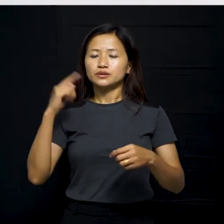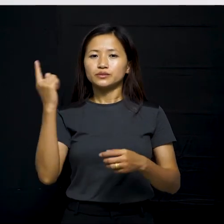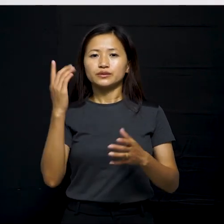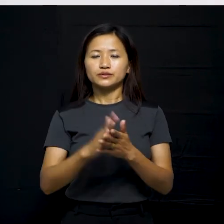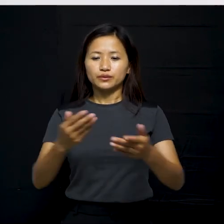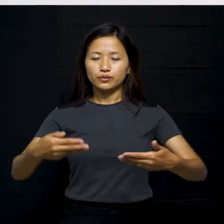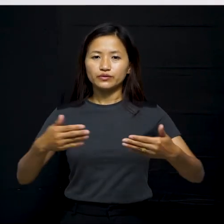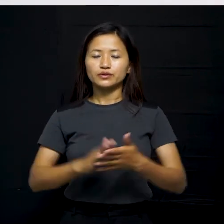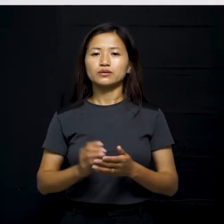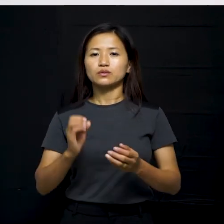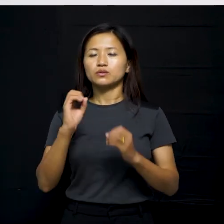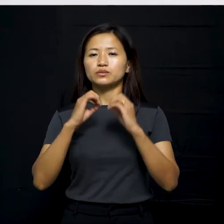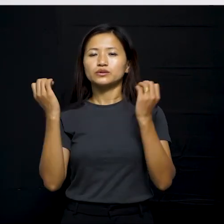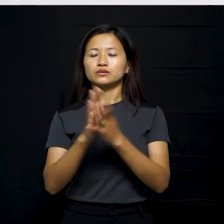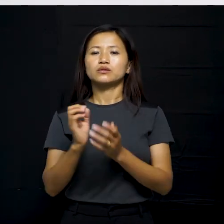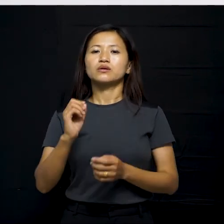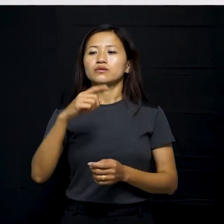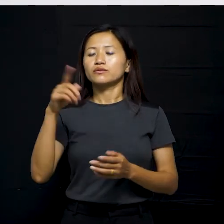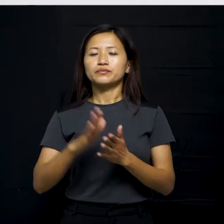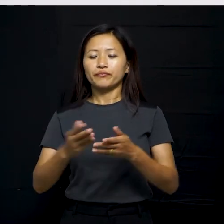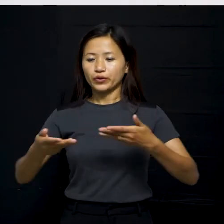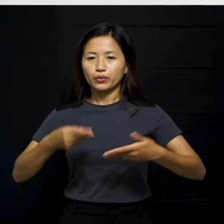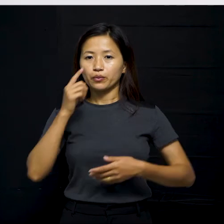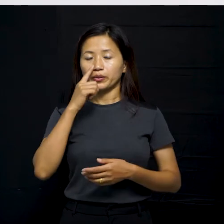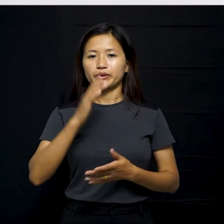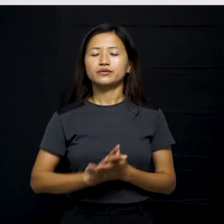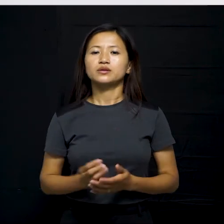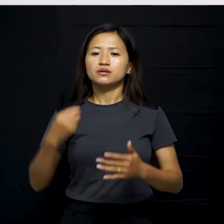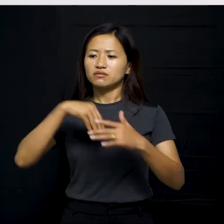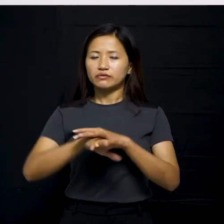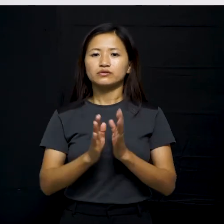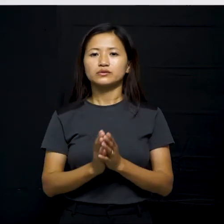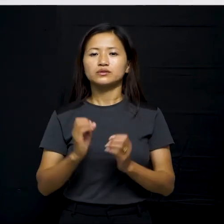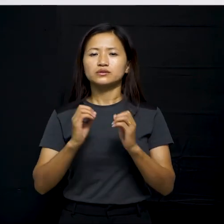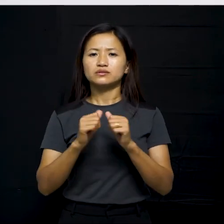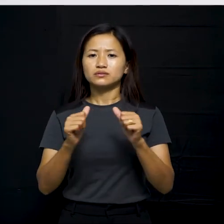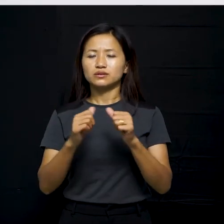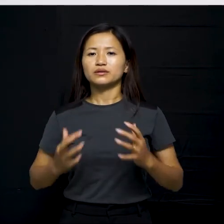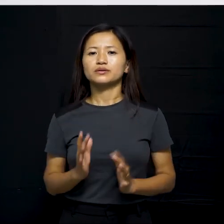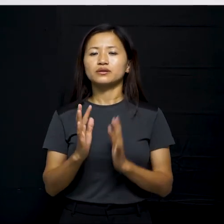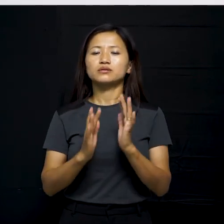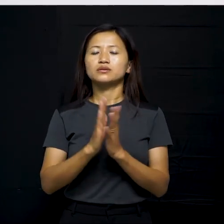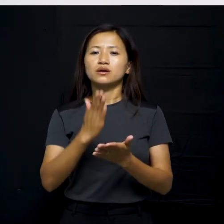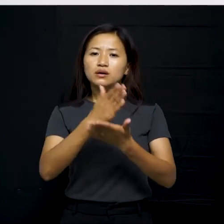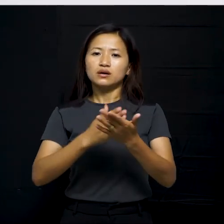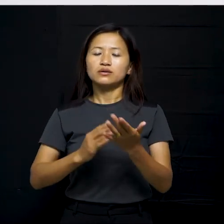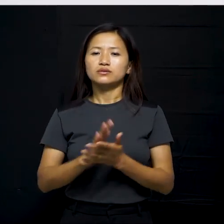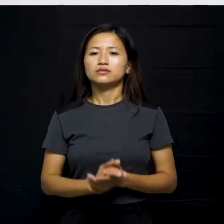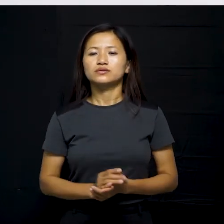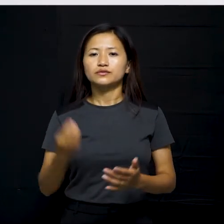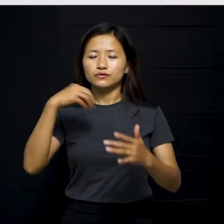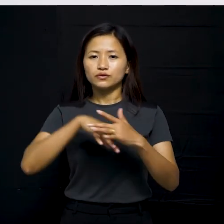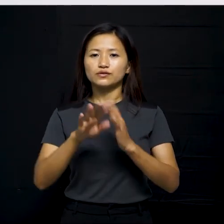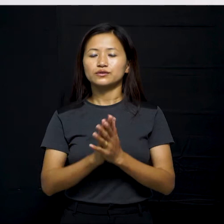important occupations of women. That's correct. Most of the women do not involve in agriculture, but half of them, some of them also